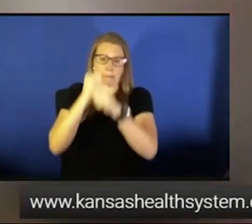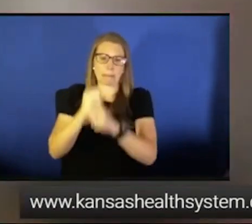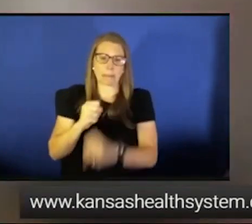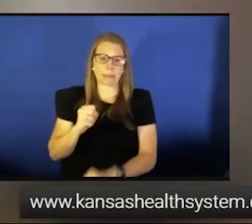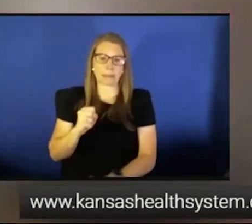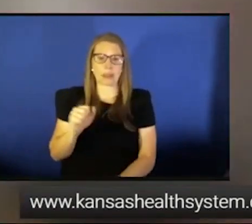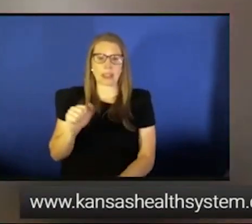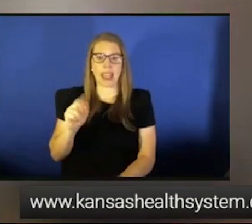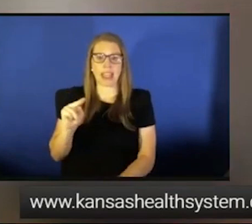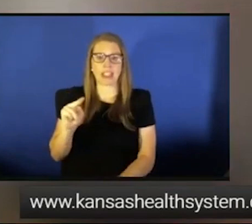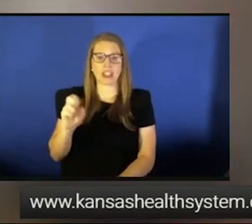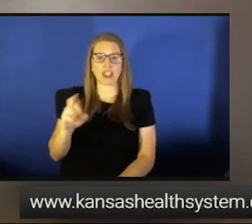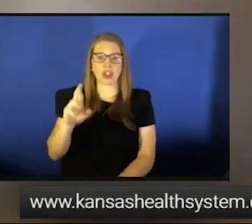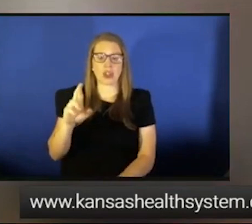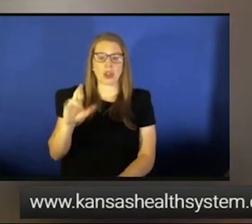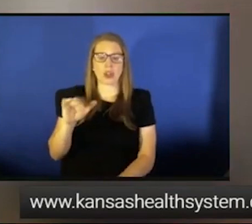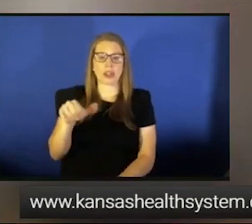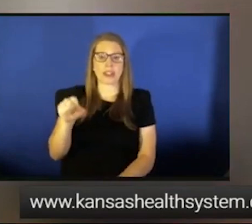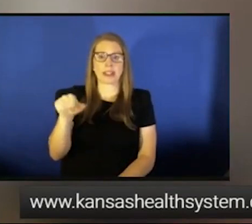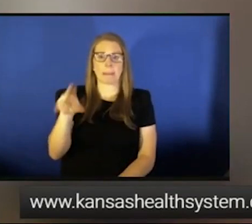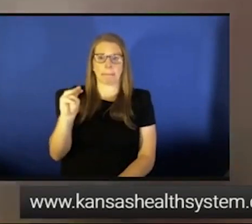Wow. Mom, what was that news like for you?